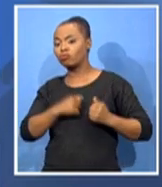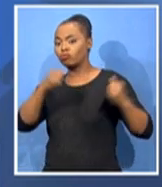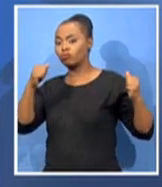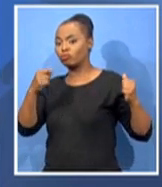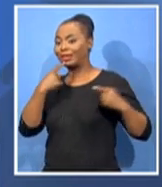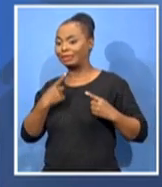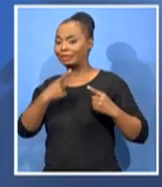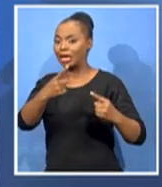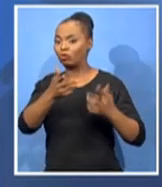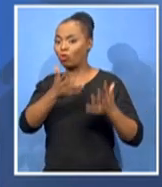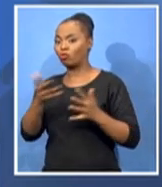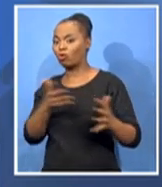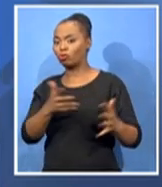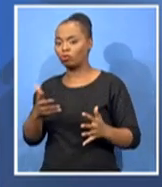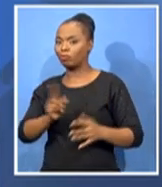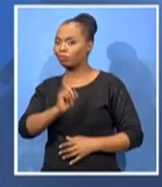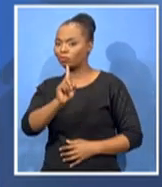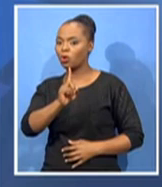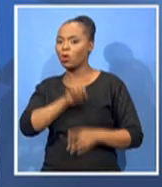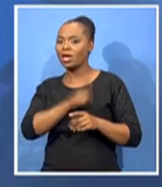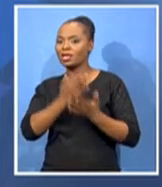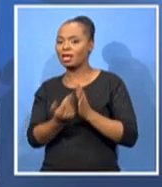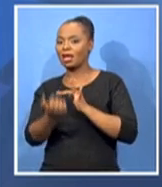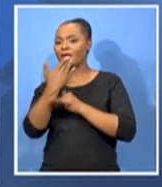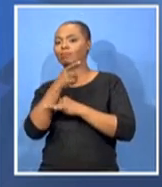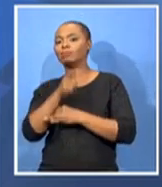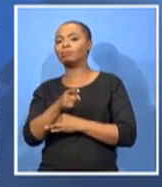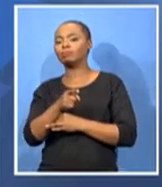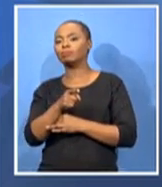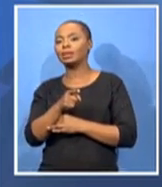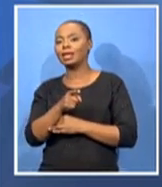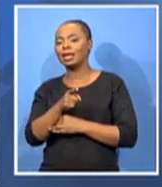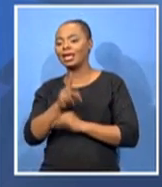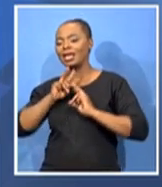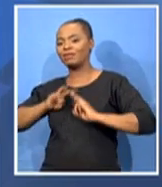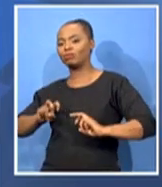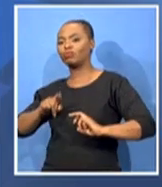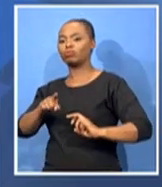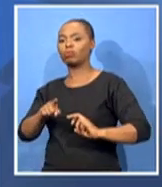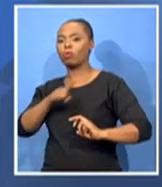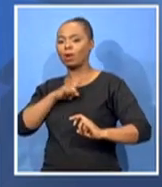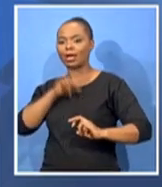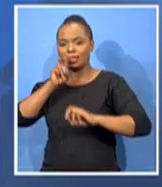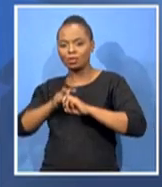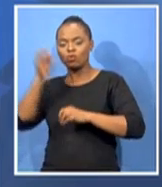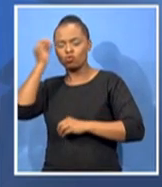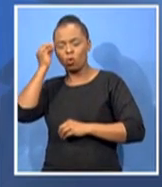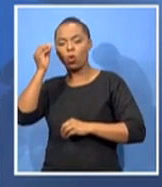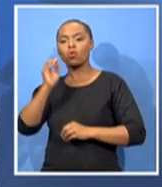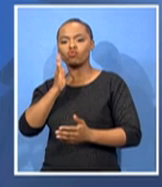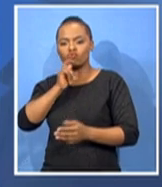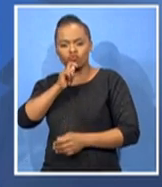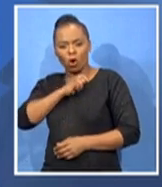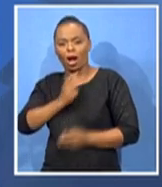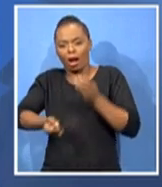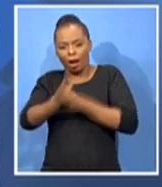this that might emerge totally contrary to exactly what happened. But right now, because it's out there in